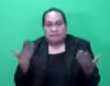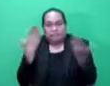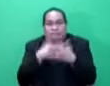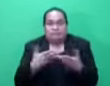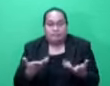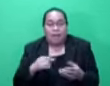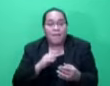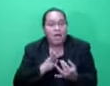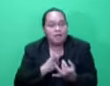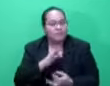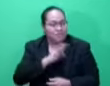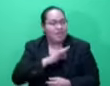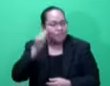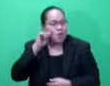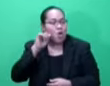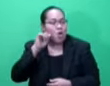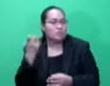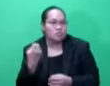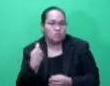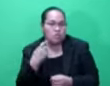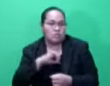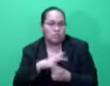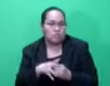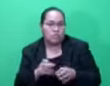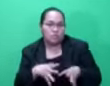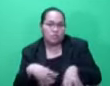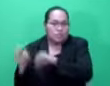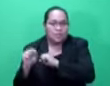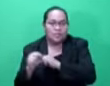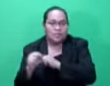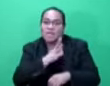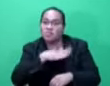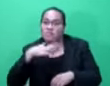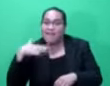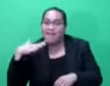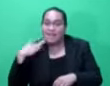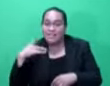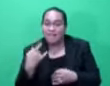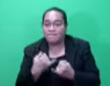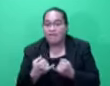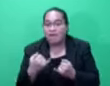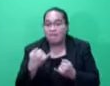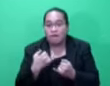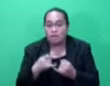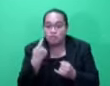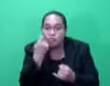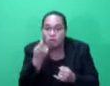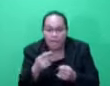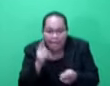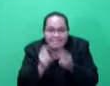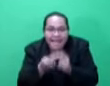faith, Corona will pass. The Israelis are said to be very close to start testing